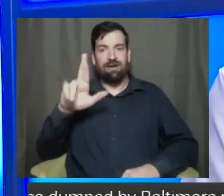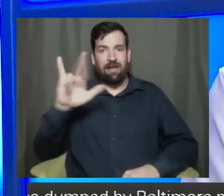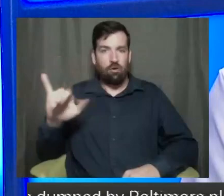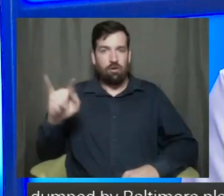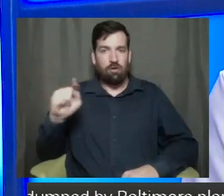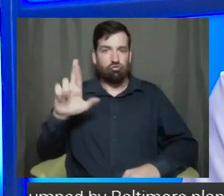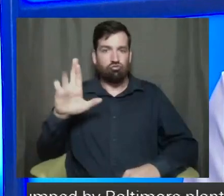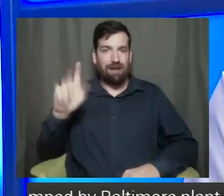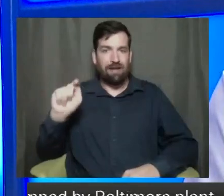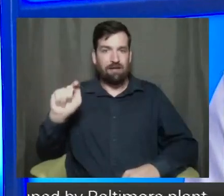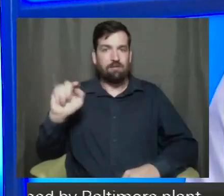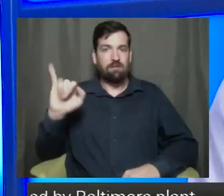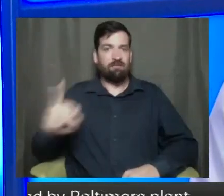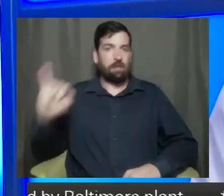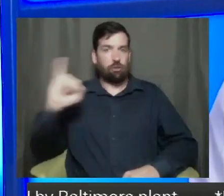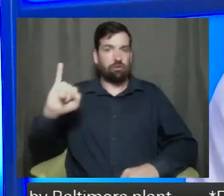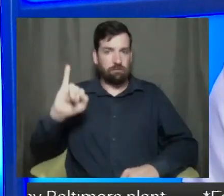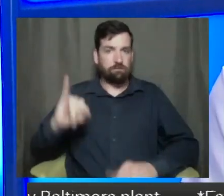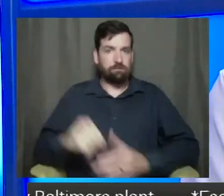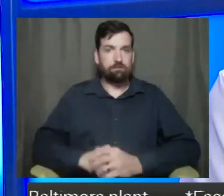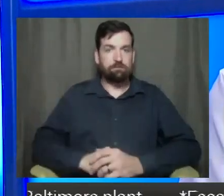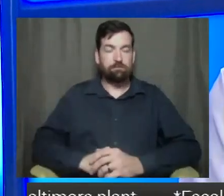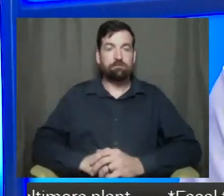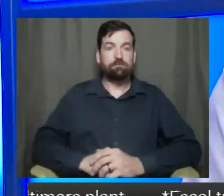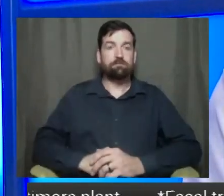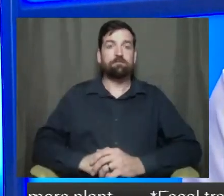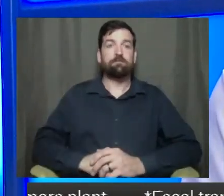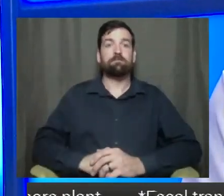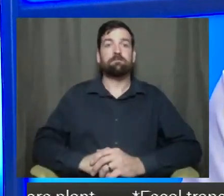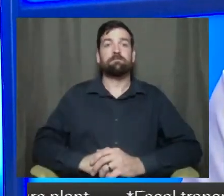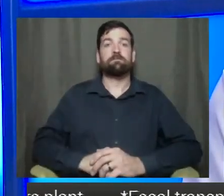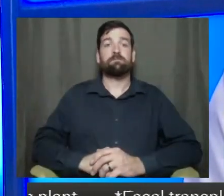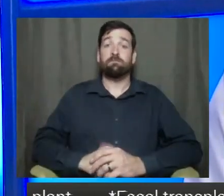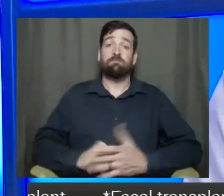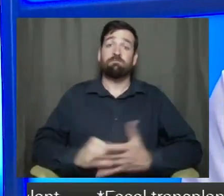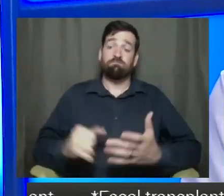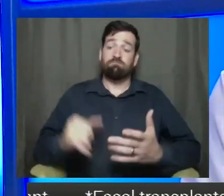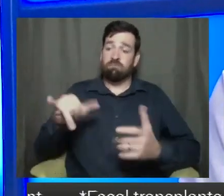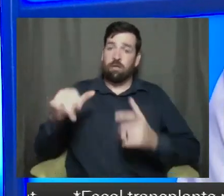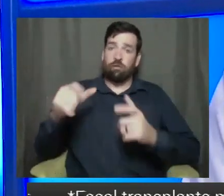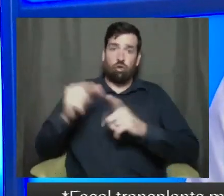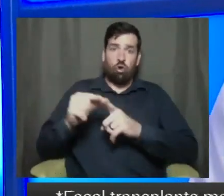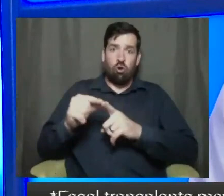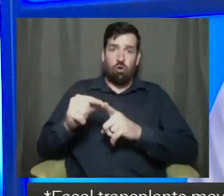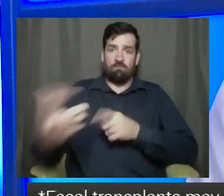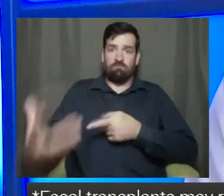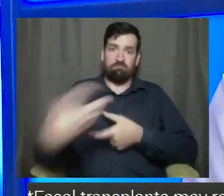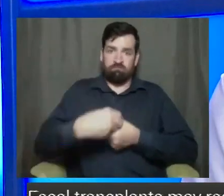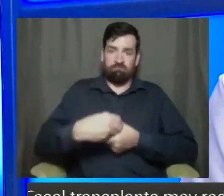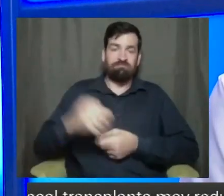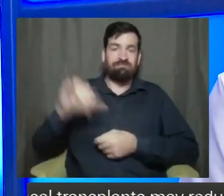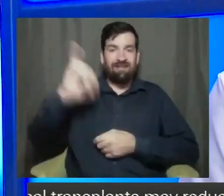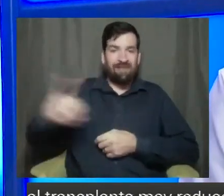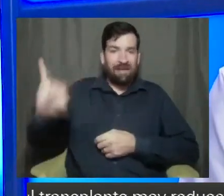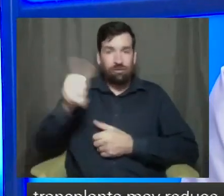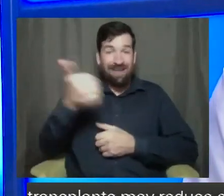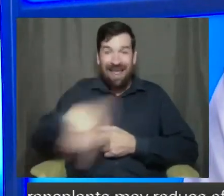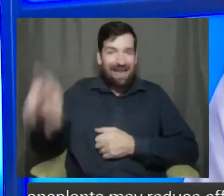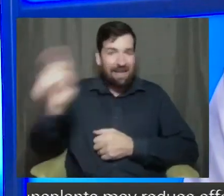stands for, urinary tract infection. And by that term, it really encompasses infection anywhere in the urinary